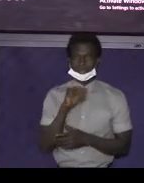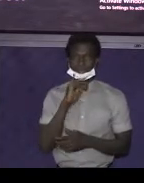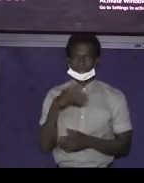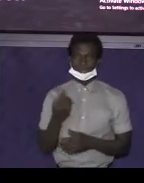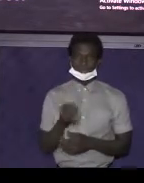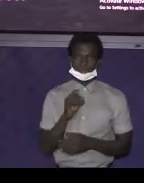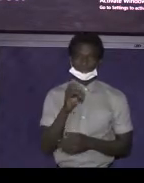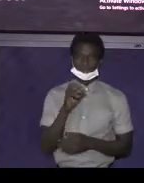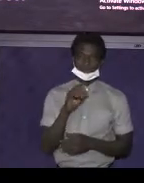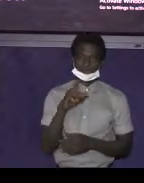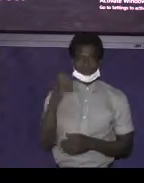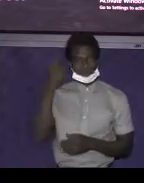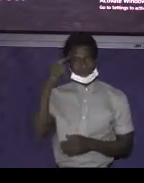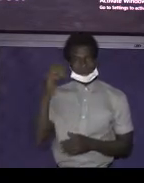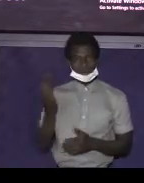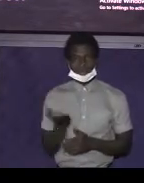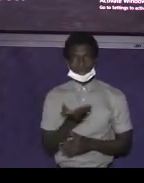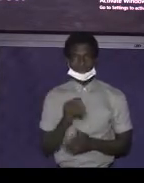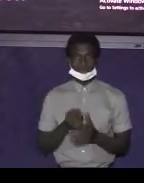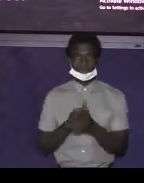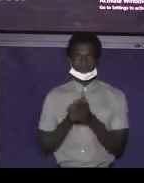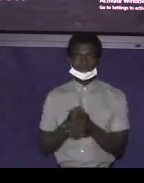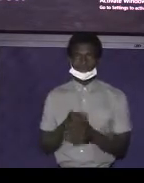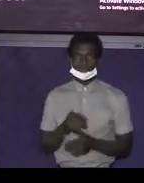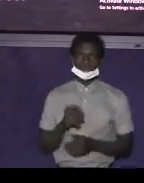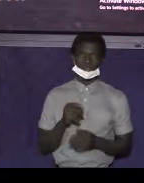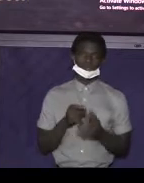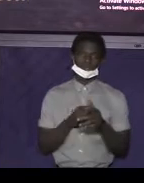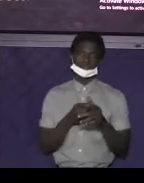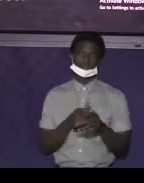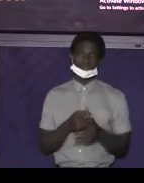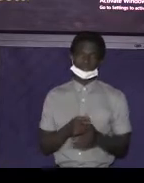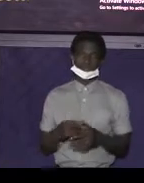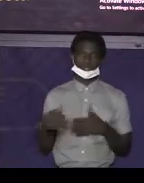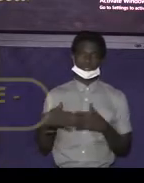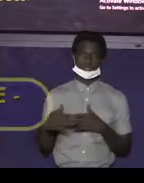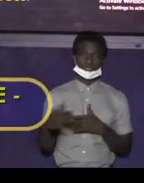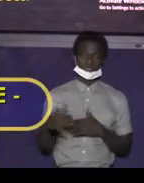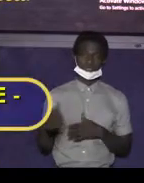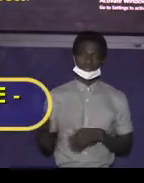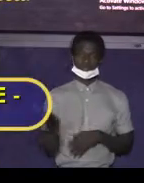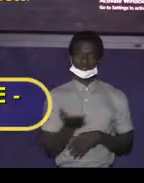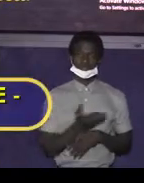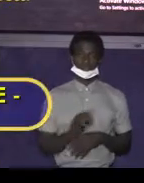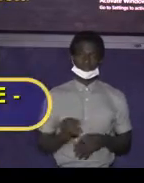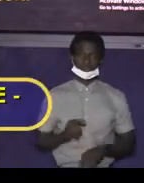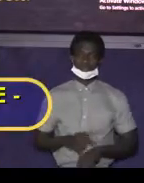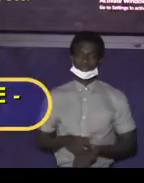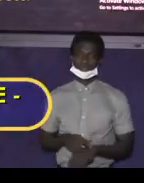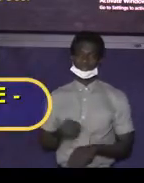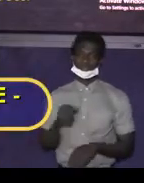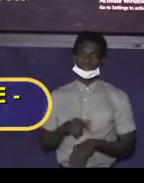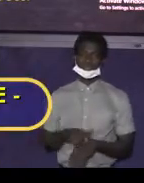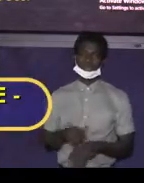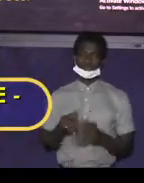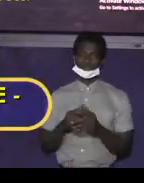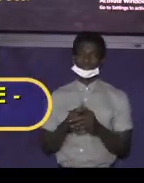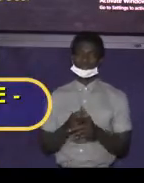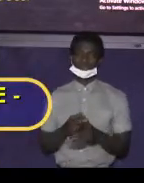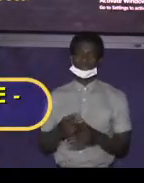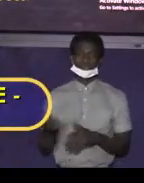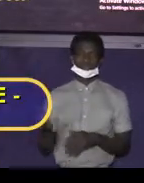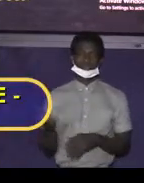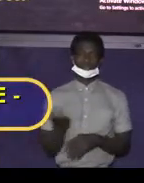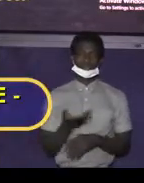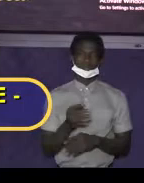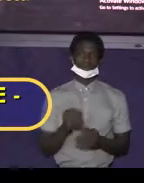the formula for average speed. Speed, distance over time. Time, distance over speed. That is